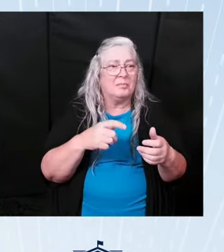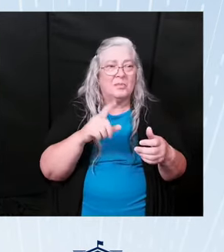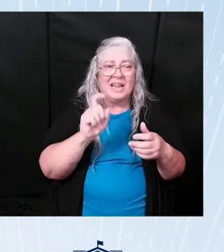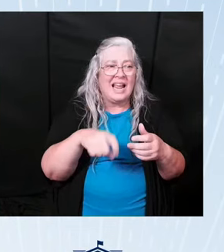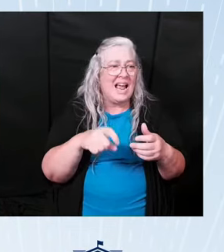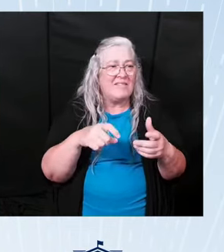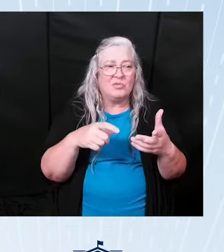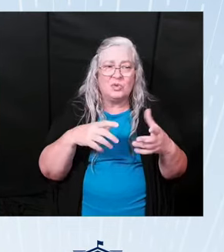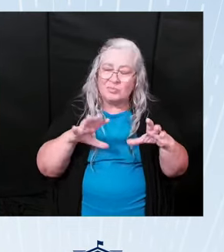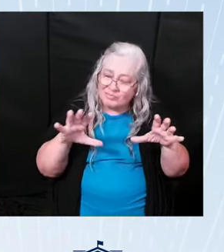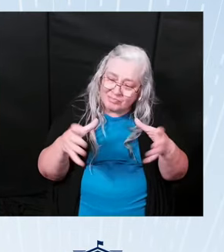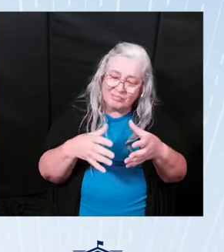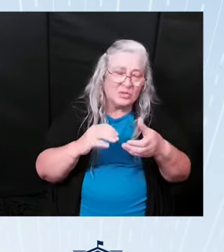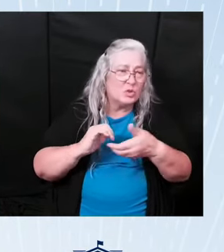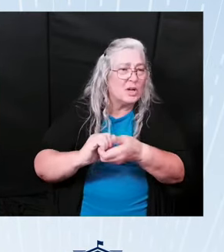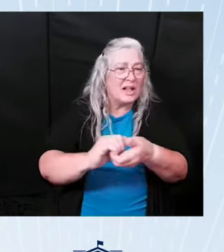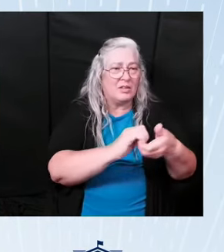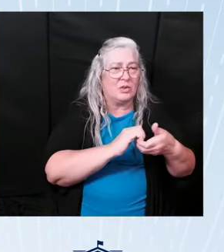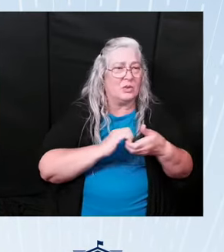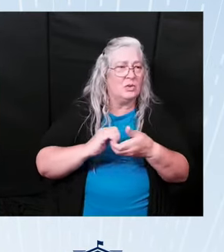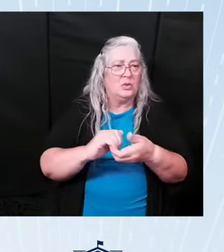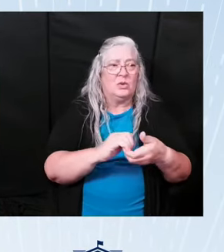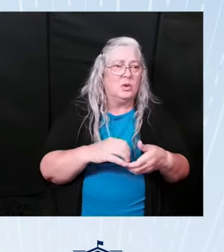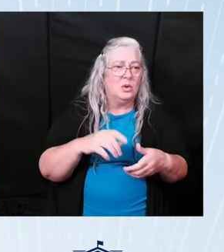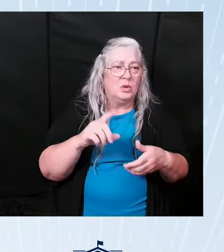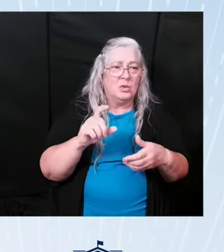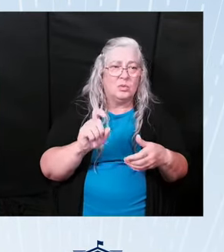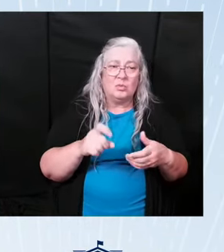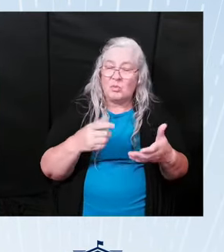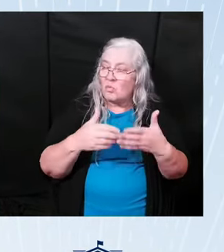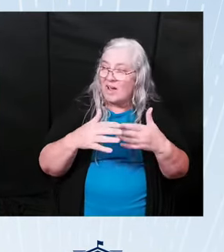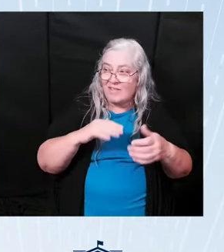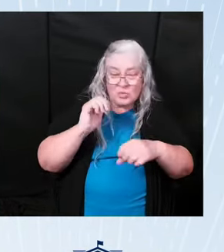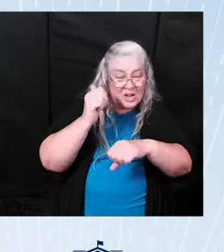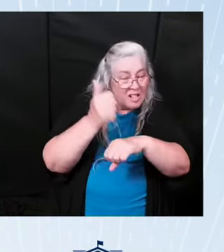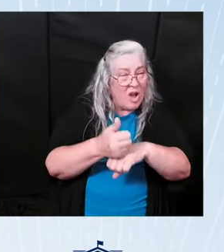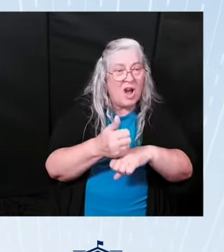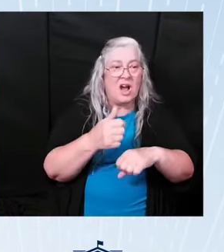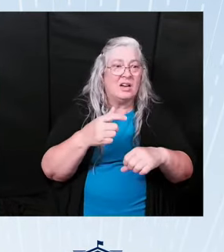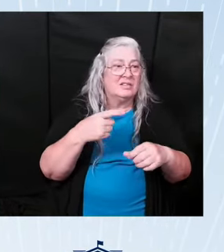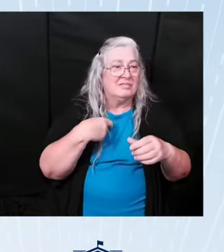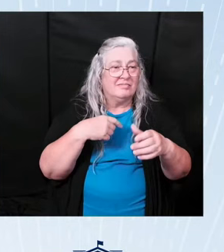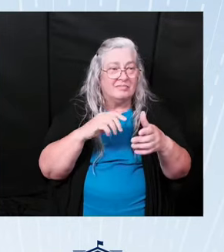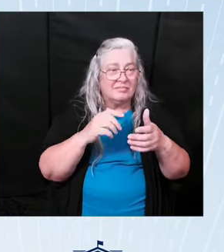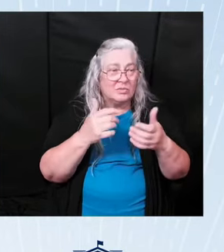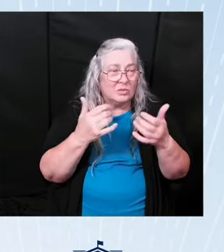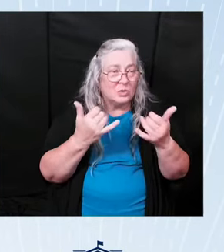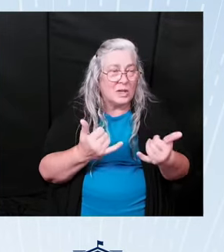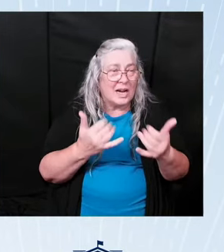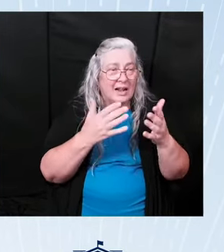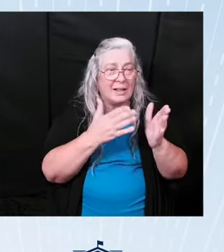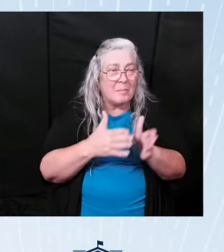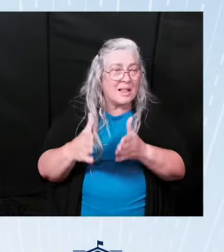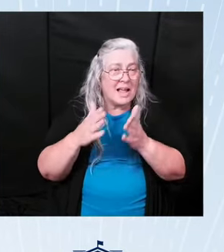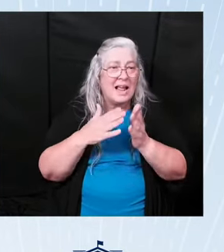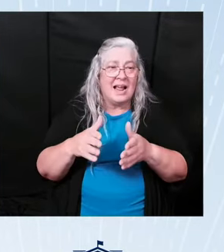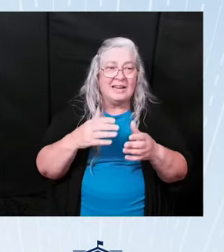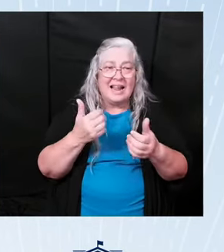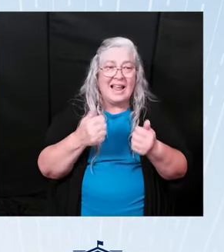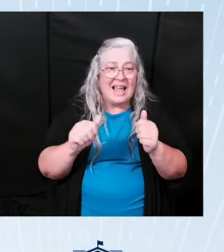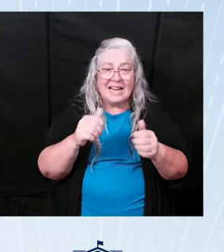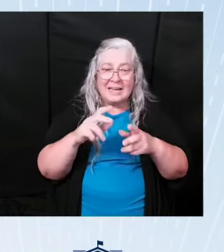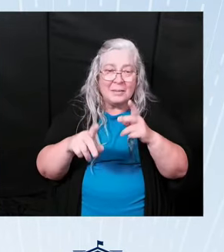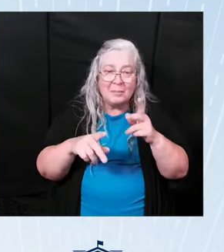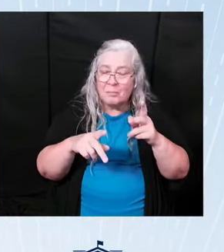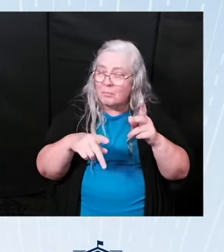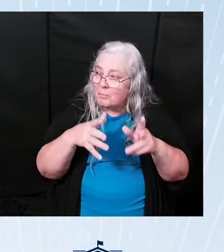worries that their house will get flooded, or whether they can afford insurance, or whether there'll be any insurance at all. For the young child